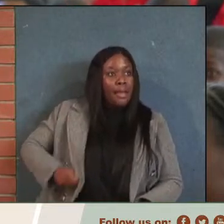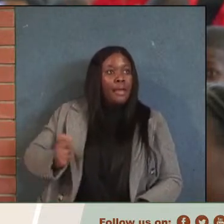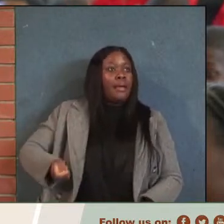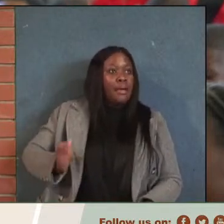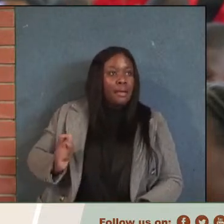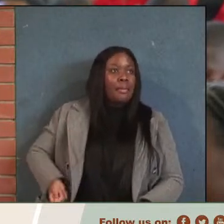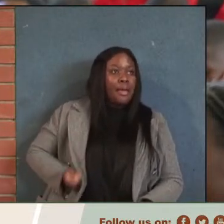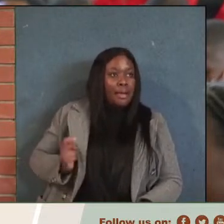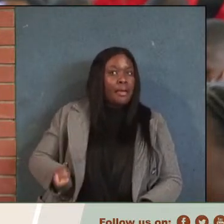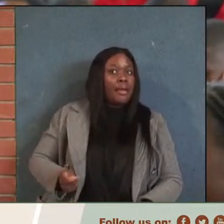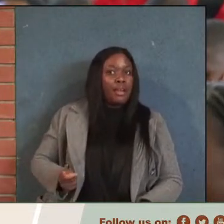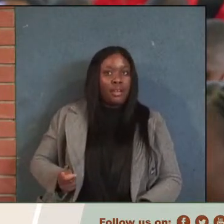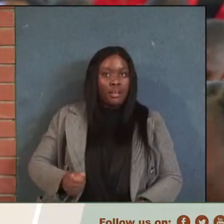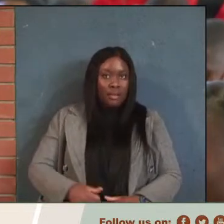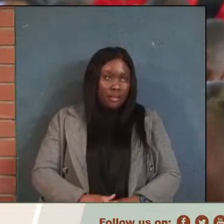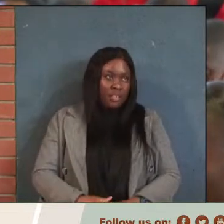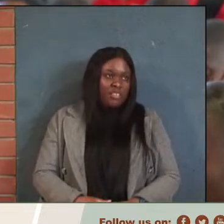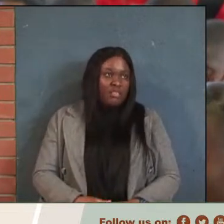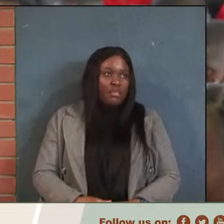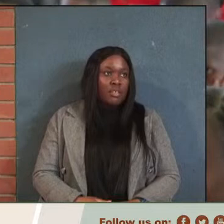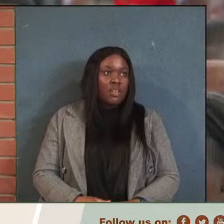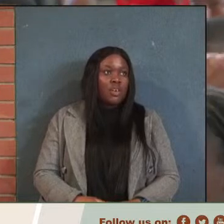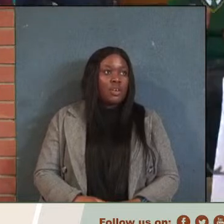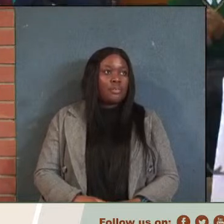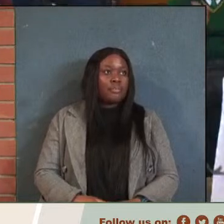of awareness.